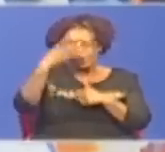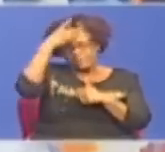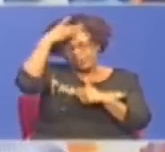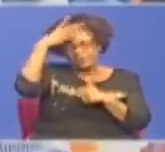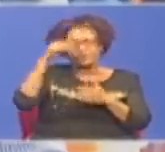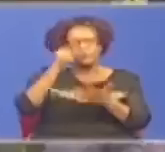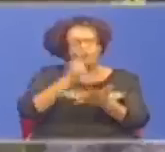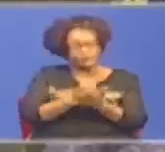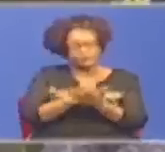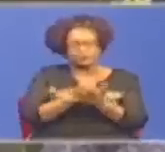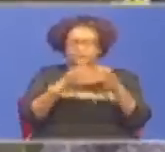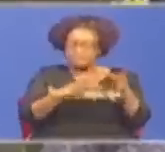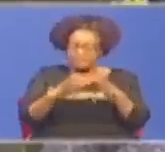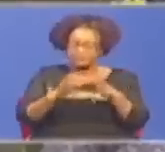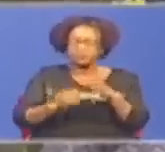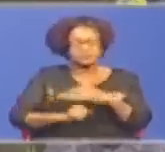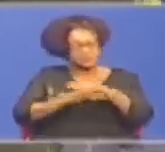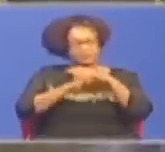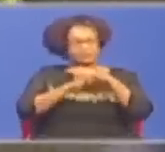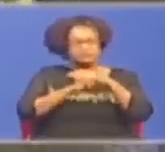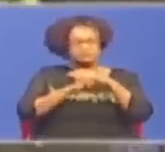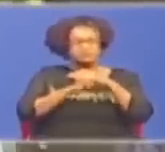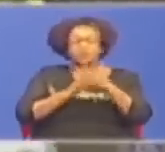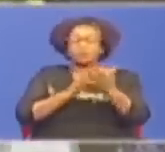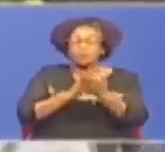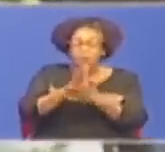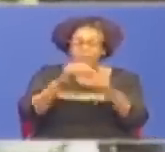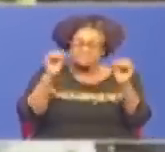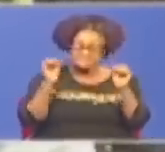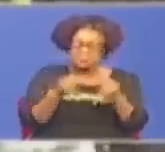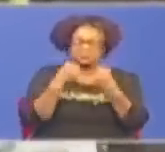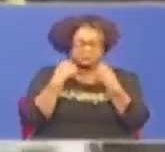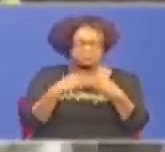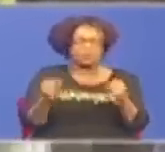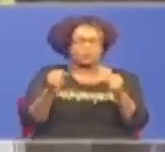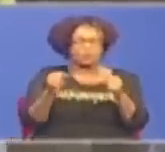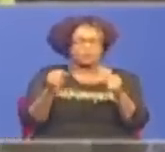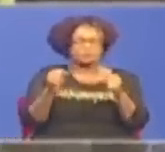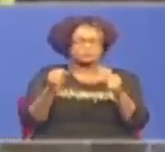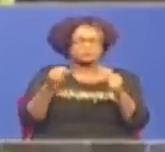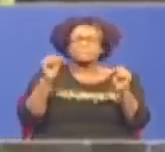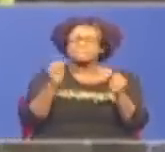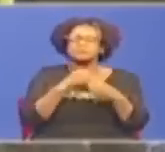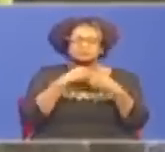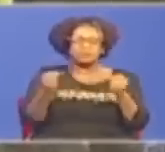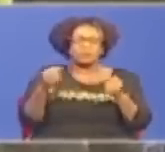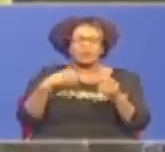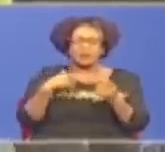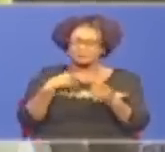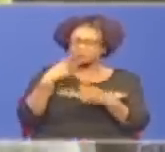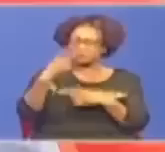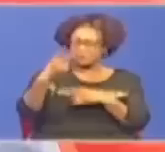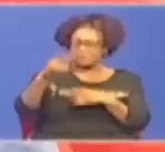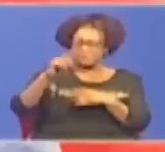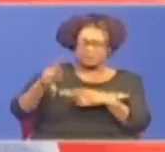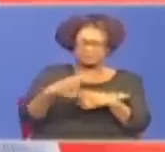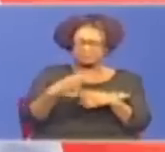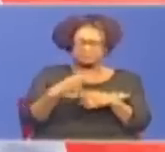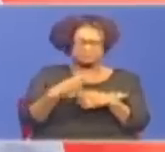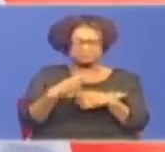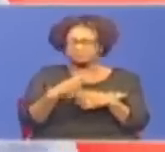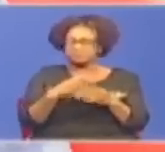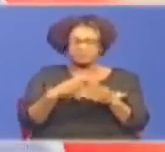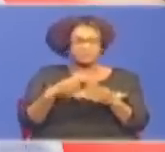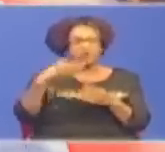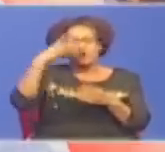will stand with them. It will not go through. It will not go through. Obado alishinda na kura 200 na ghasia. Sio kura hivi hivi. Obado is